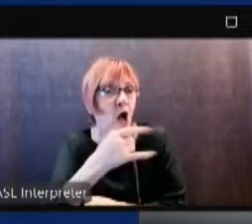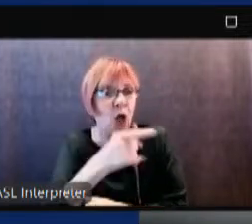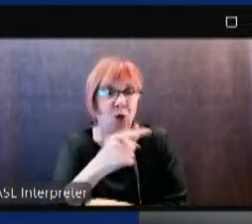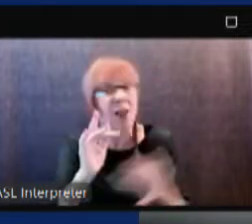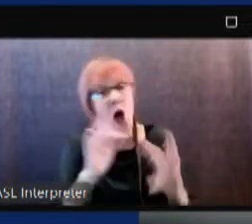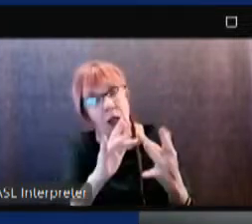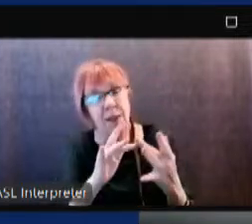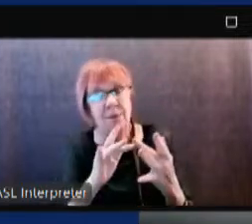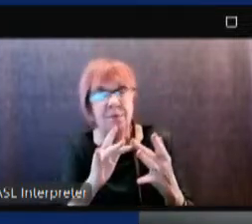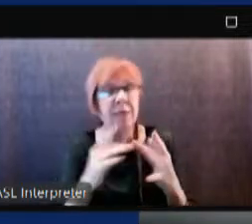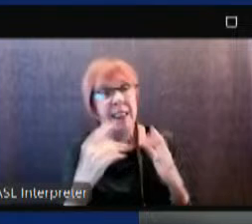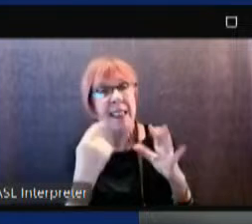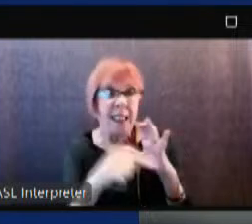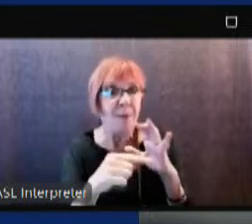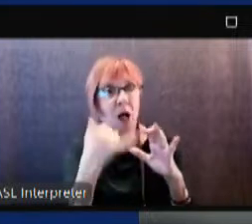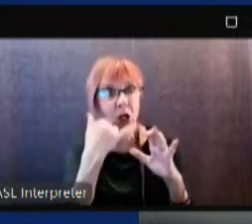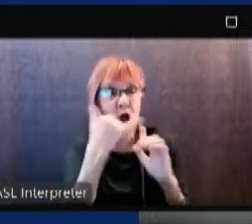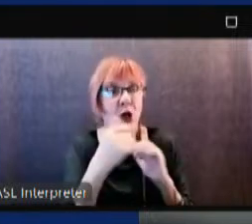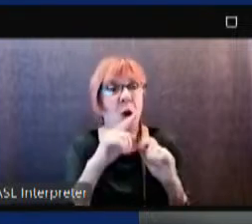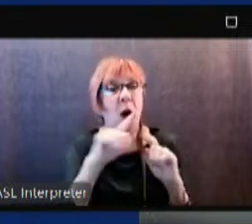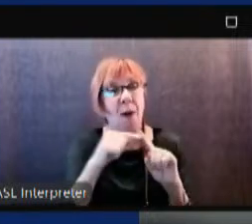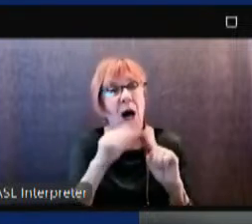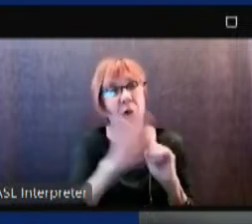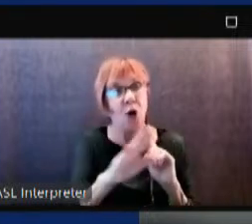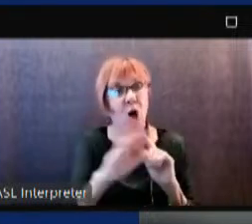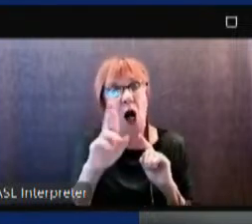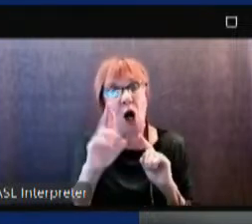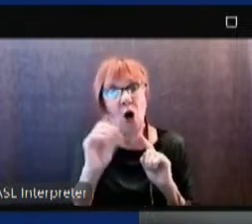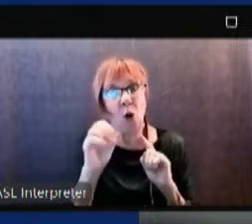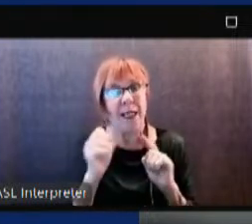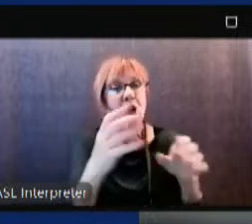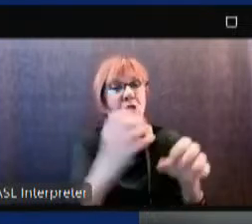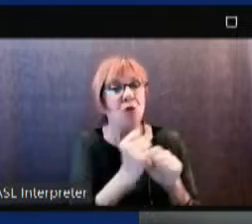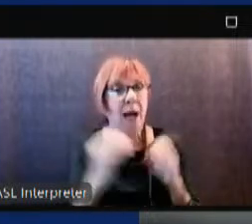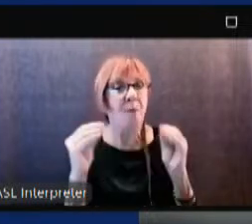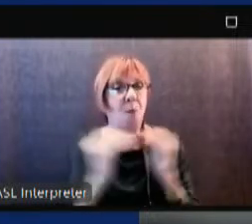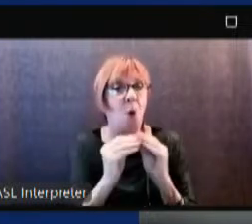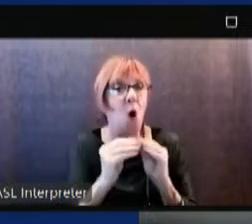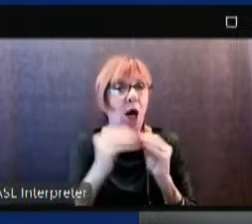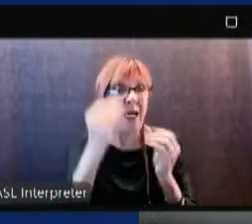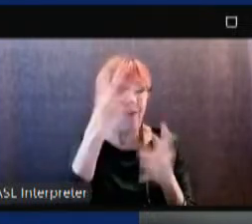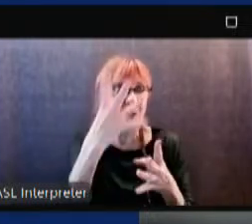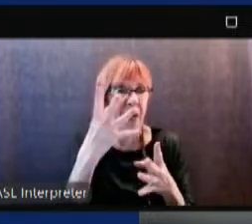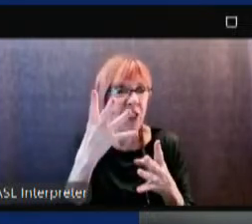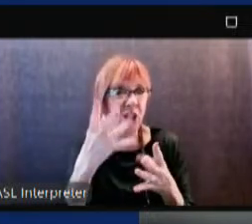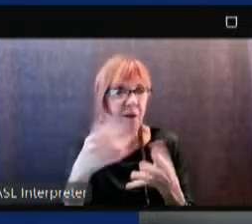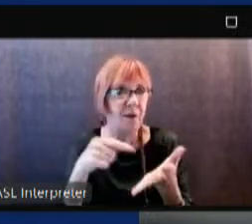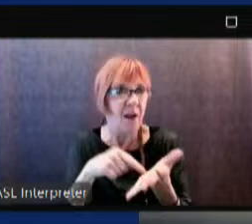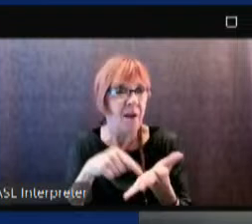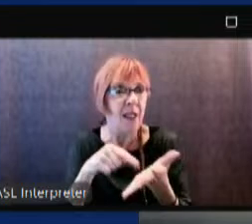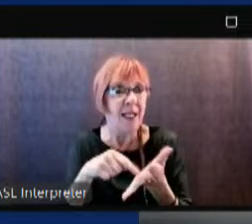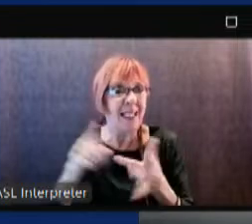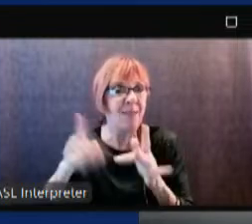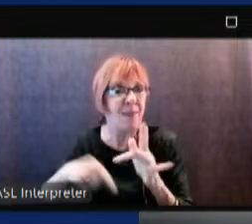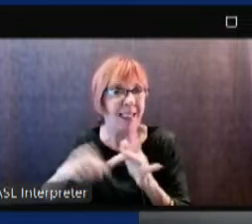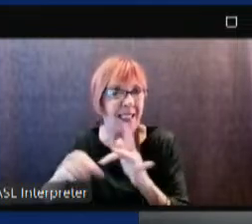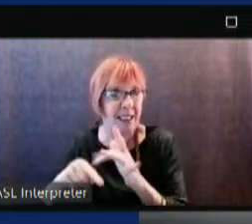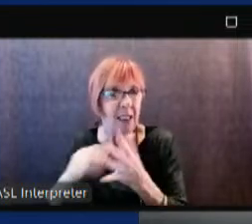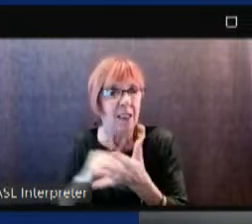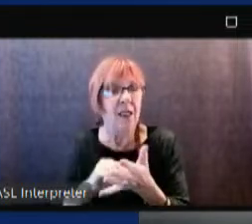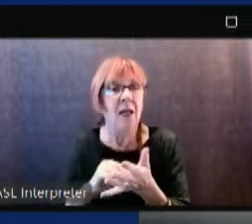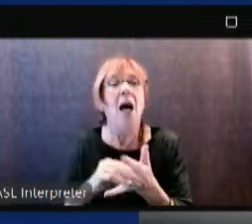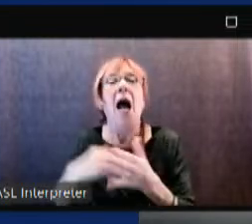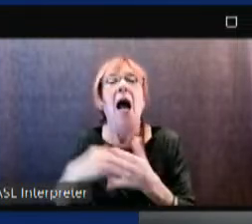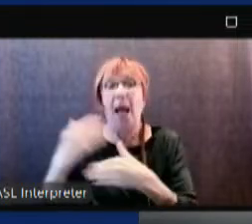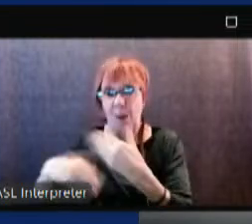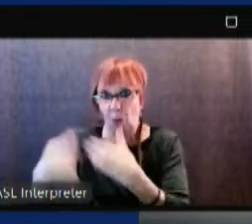should say, email or call you about the ROEs to get your information, and then process that accordingly and get that sent